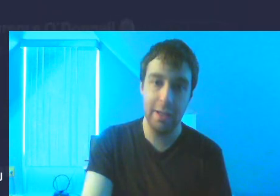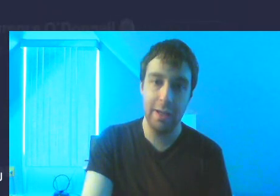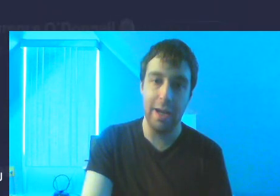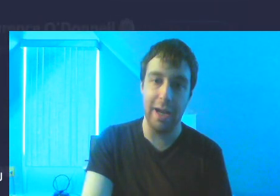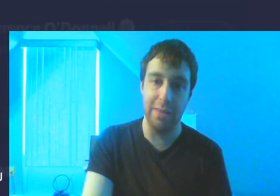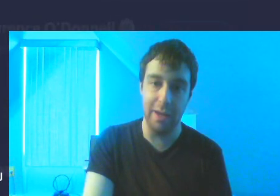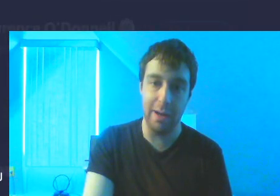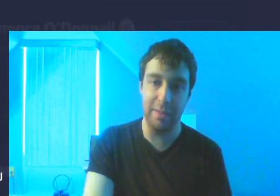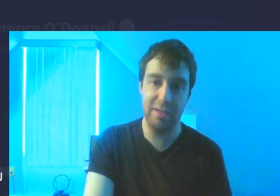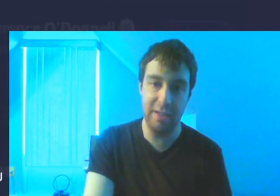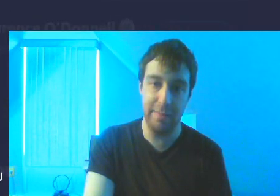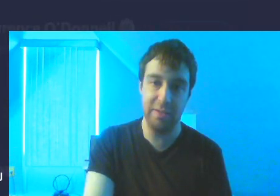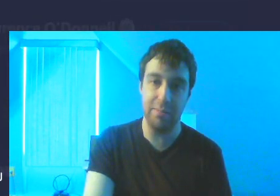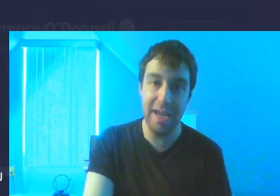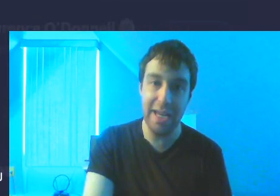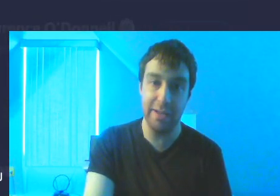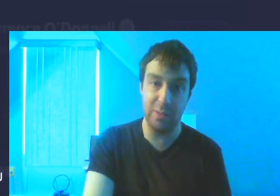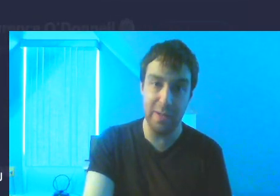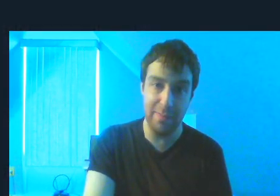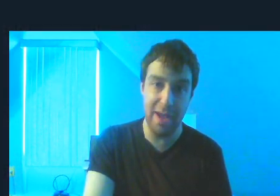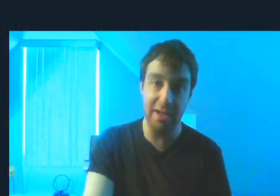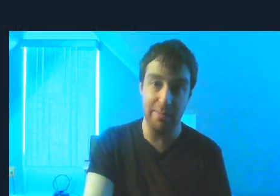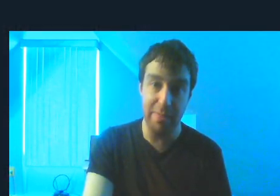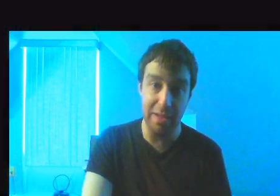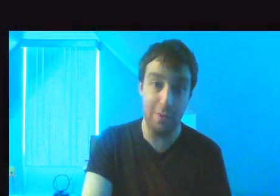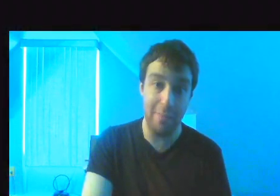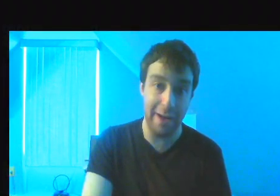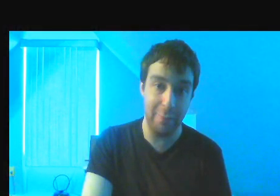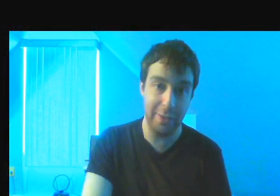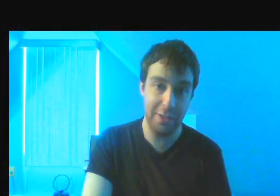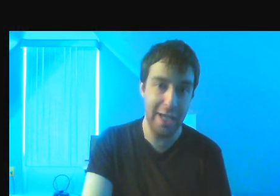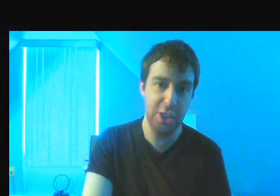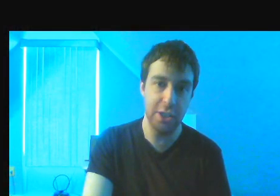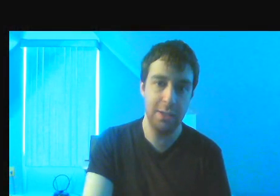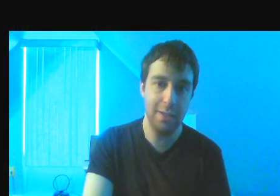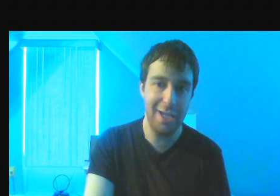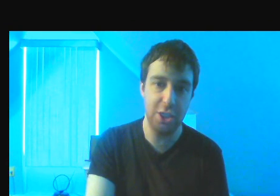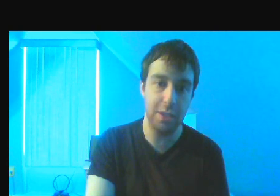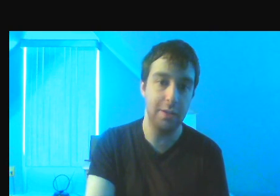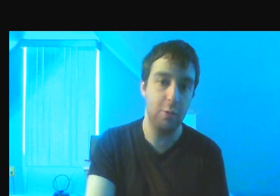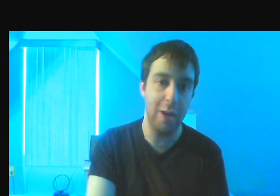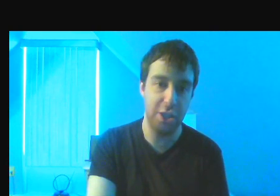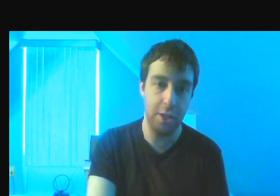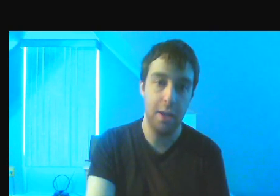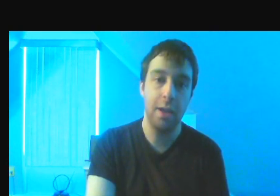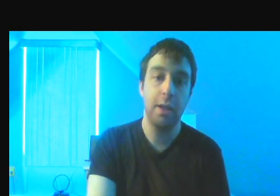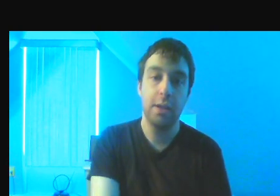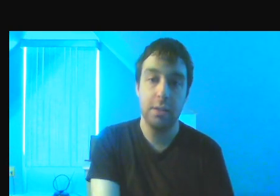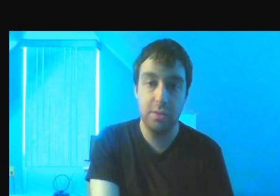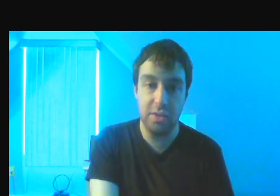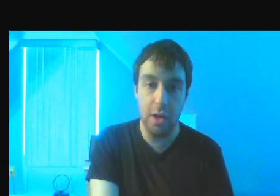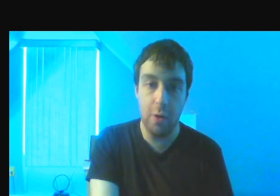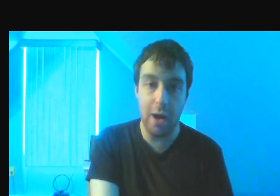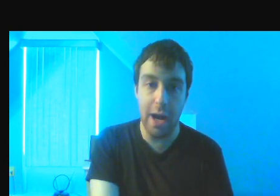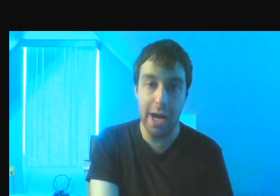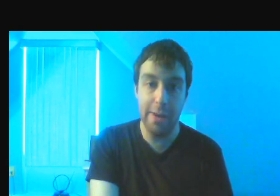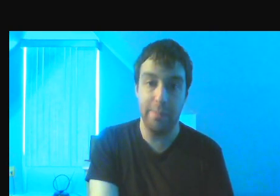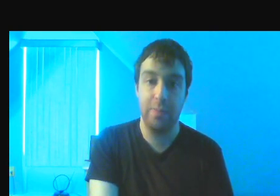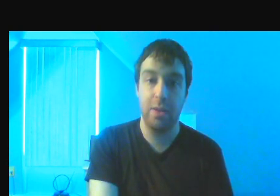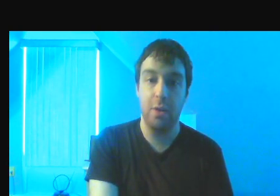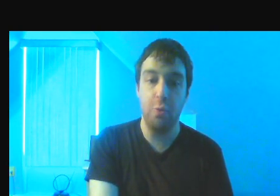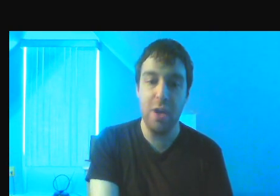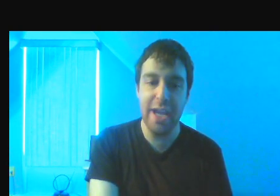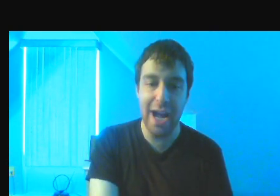Lee. And it seems the media has been making a big deal about it, which they should, no question.